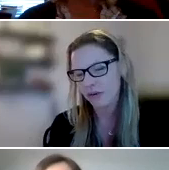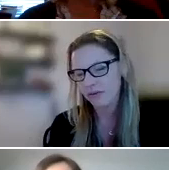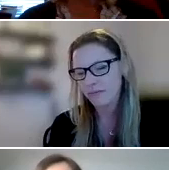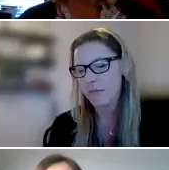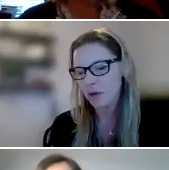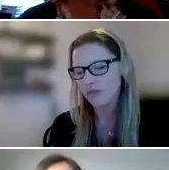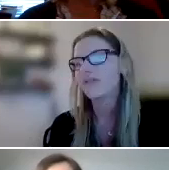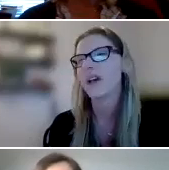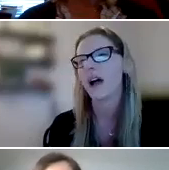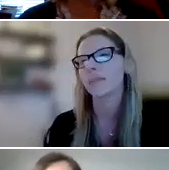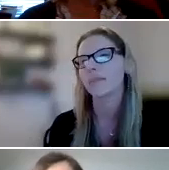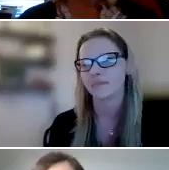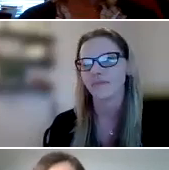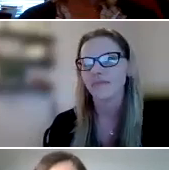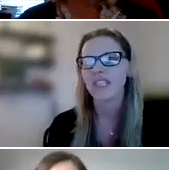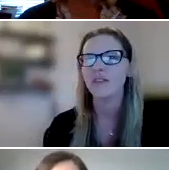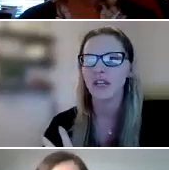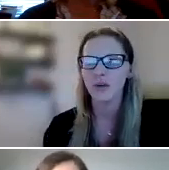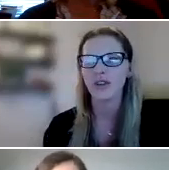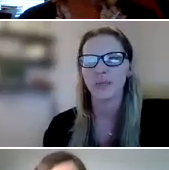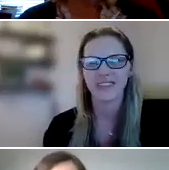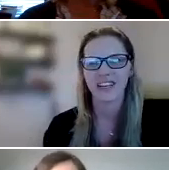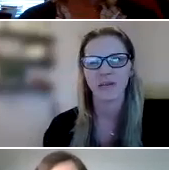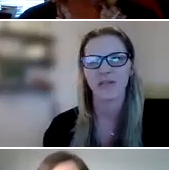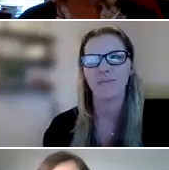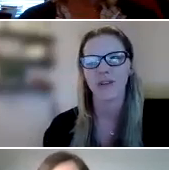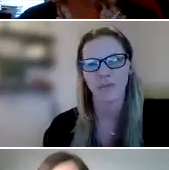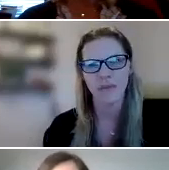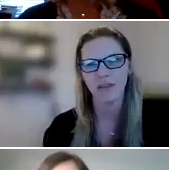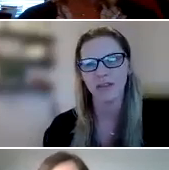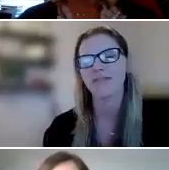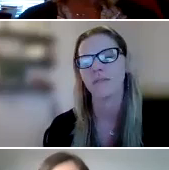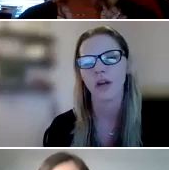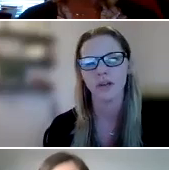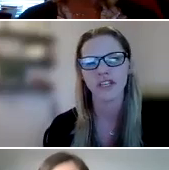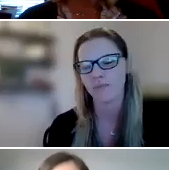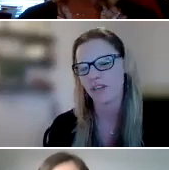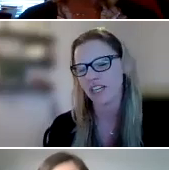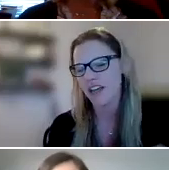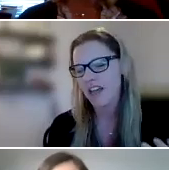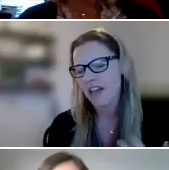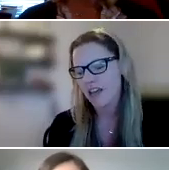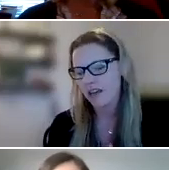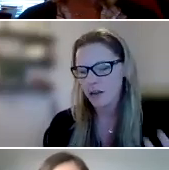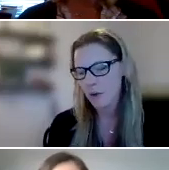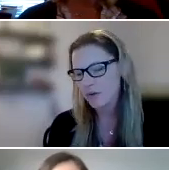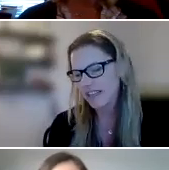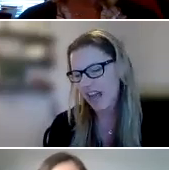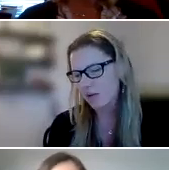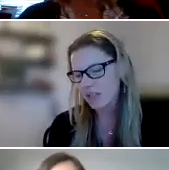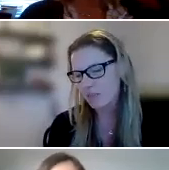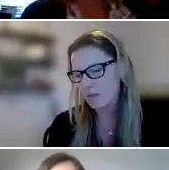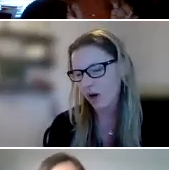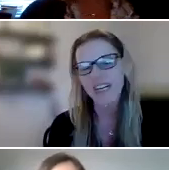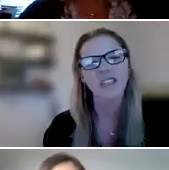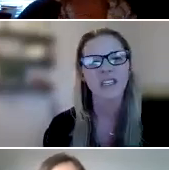just removed the usually presenting problem are minimal from the code description. And mostly